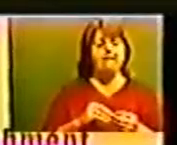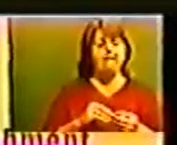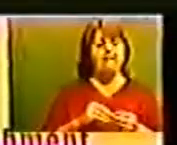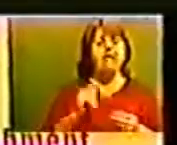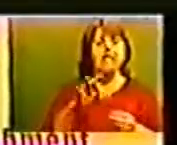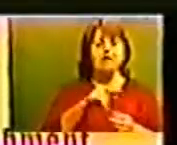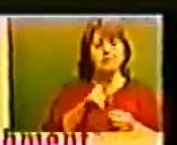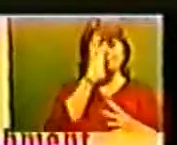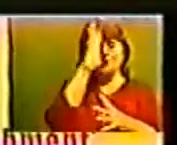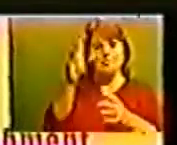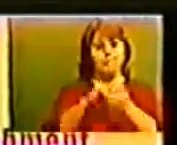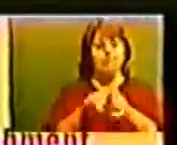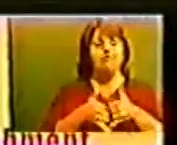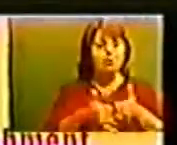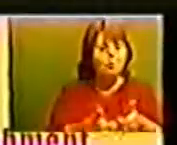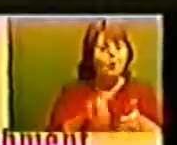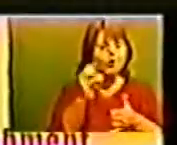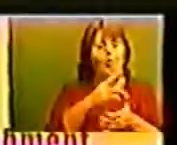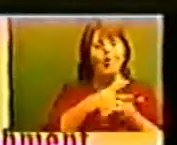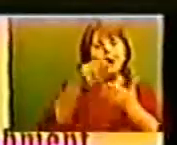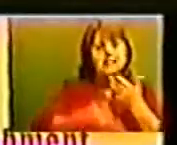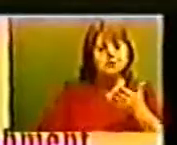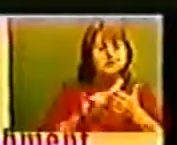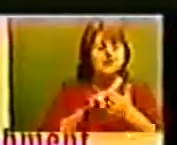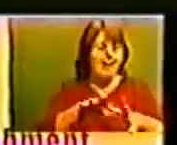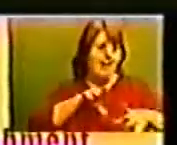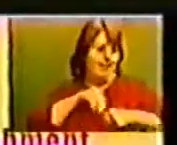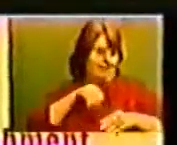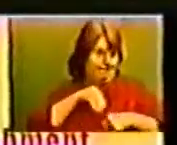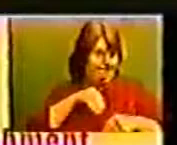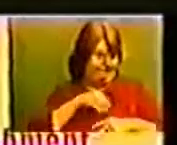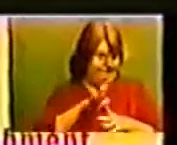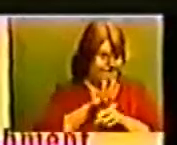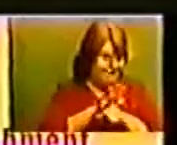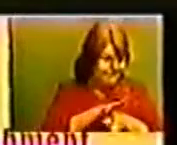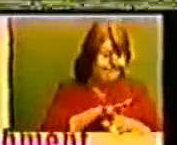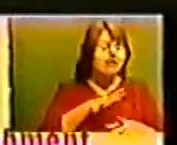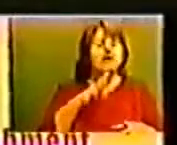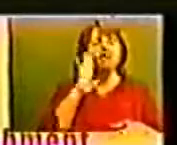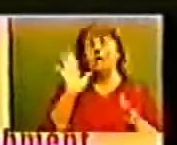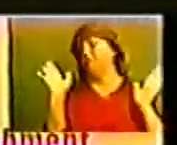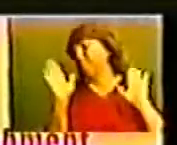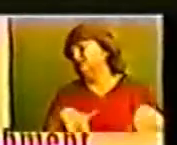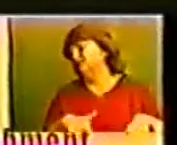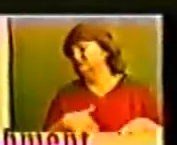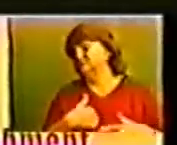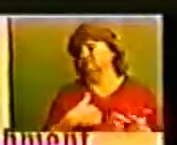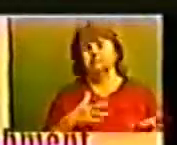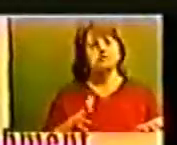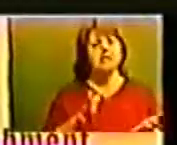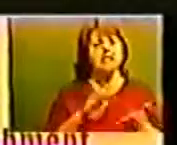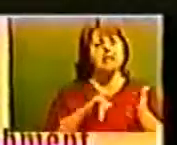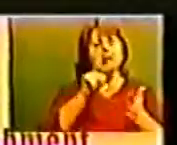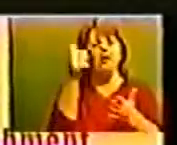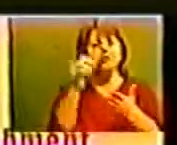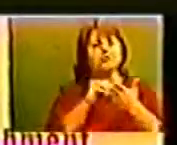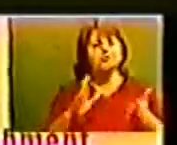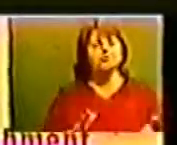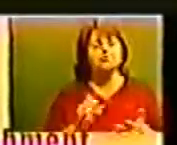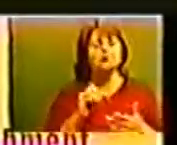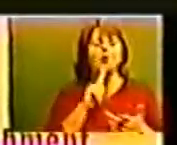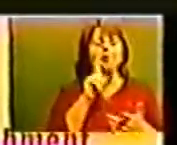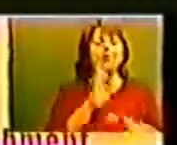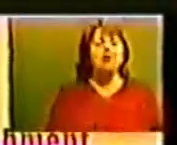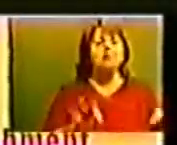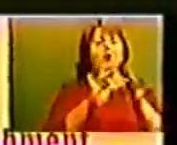come up with a reward or a consequence that appeals to them, they would get tired of it sooner than another student would. So it's important